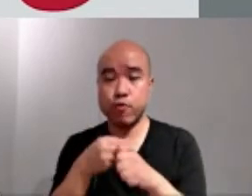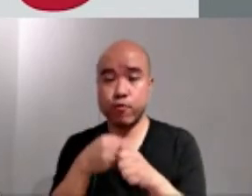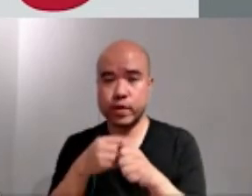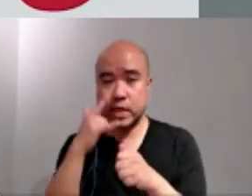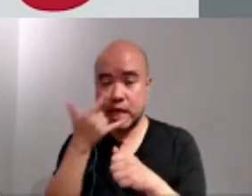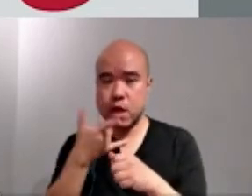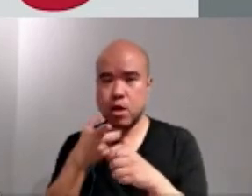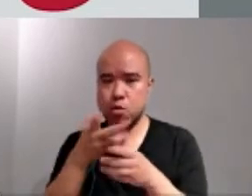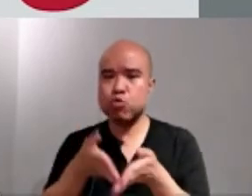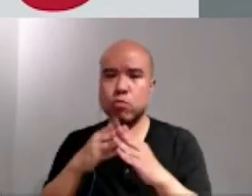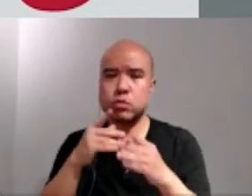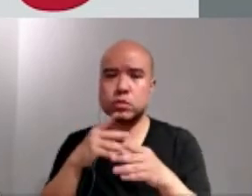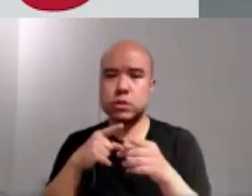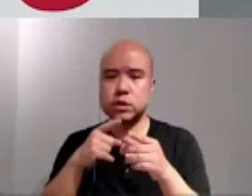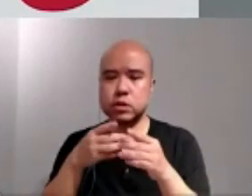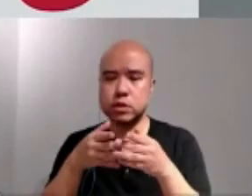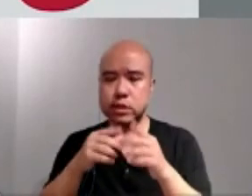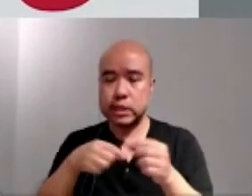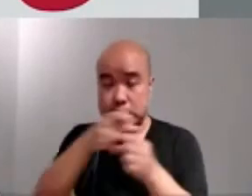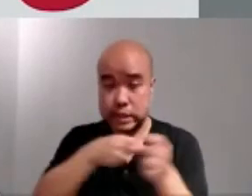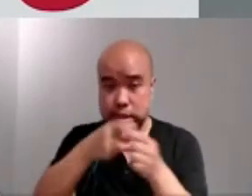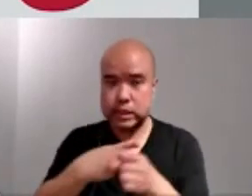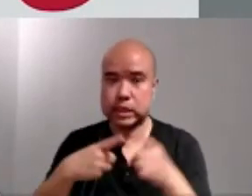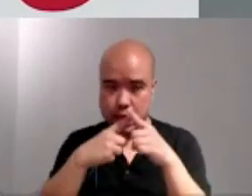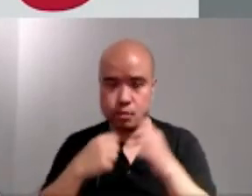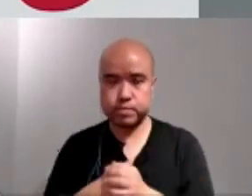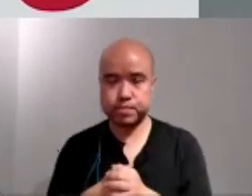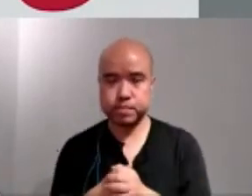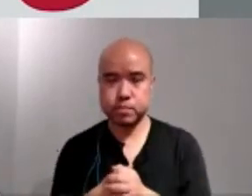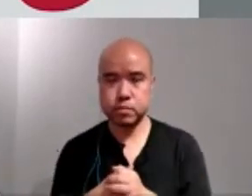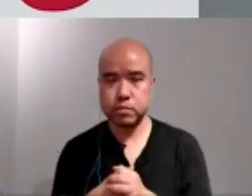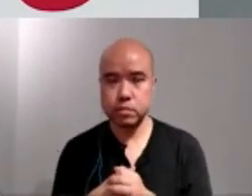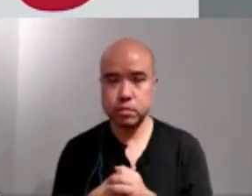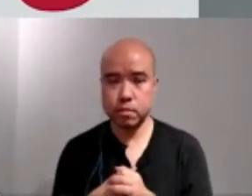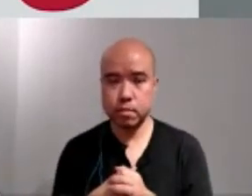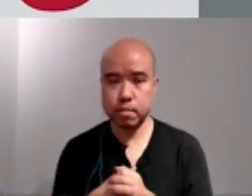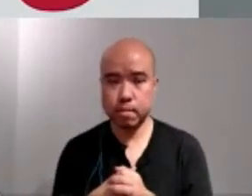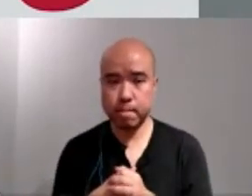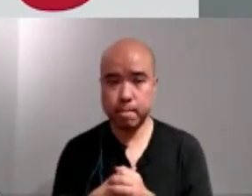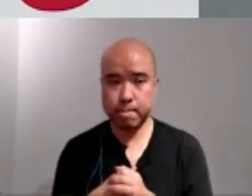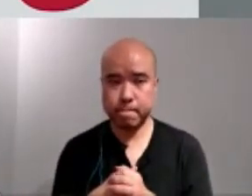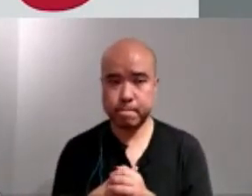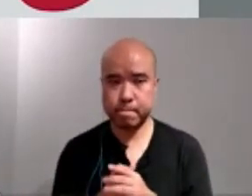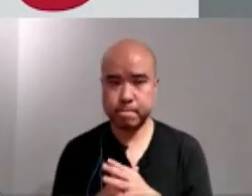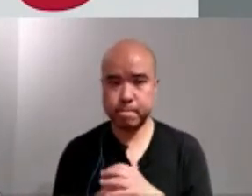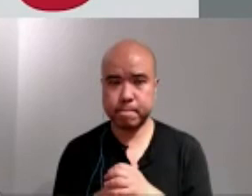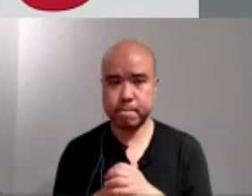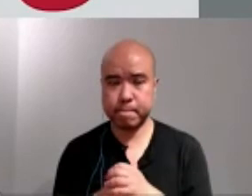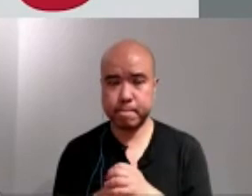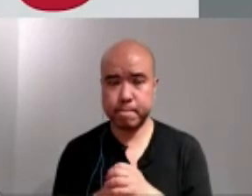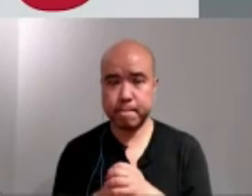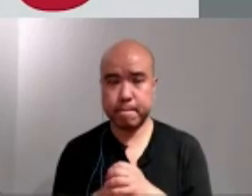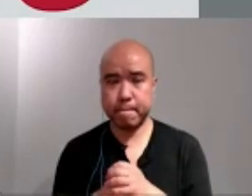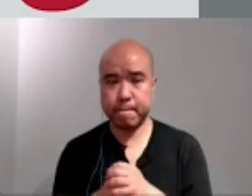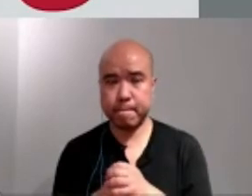the introduction of understanding Underdogs, I will start to address today's topic. These